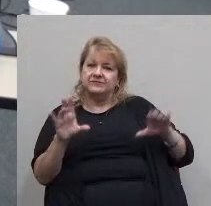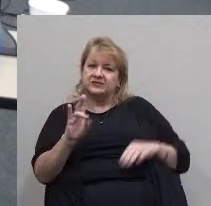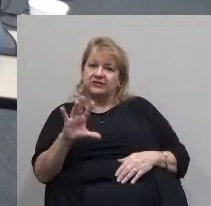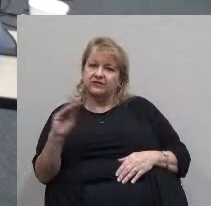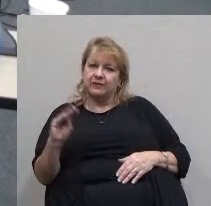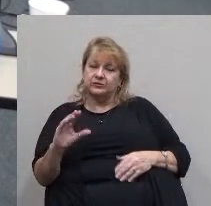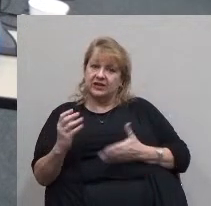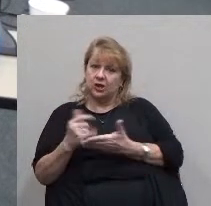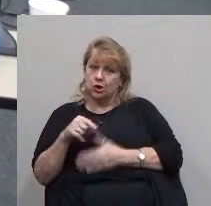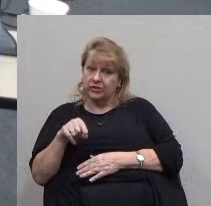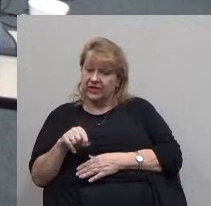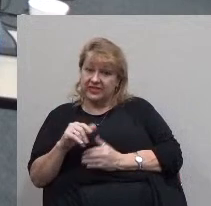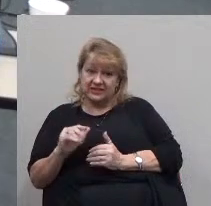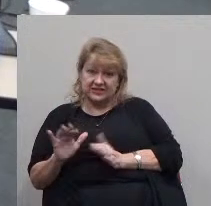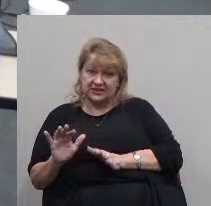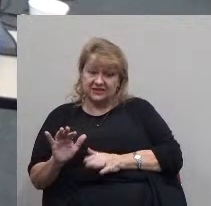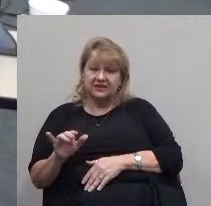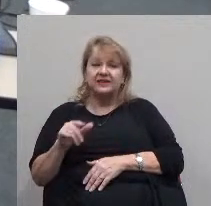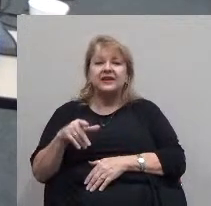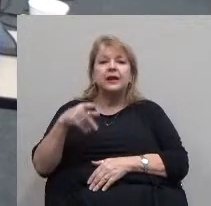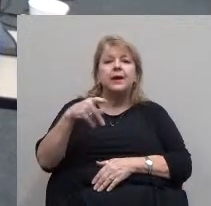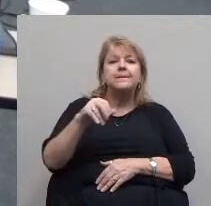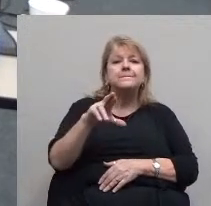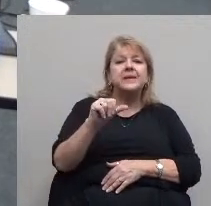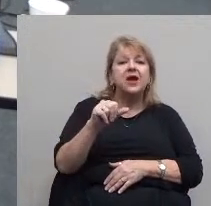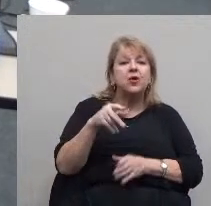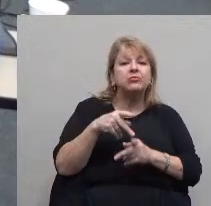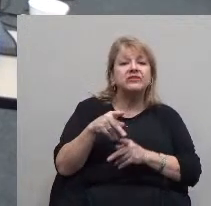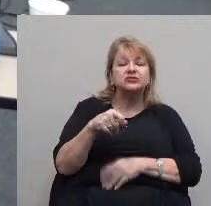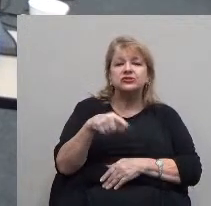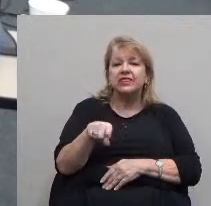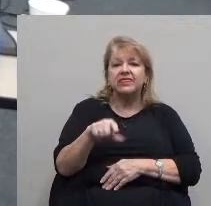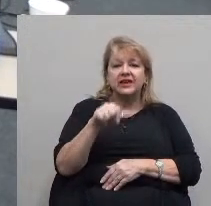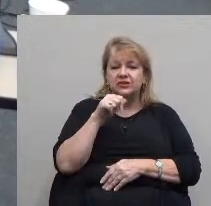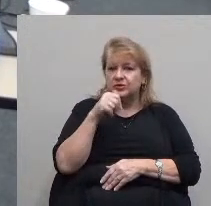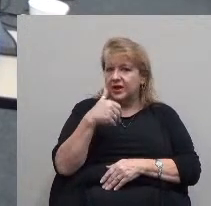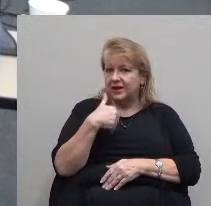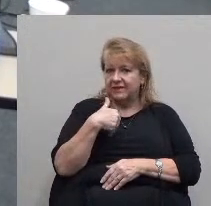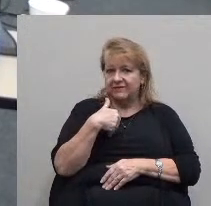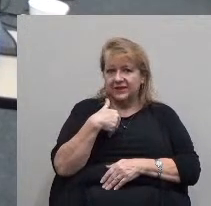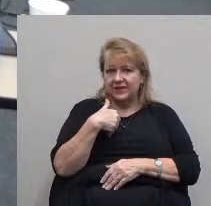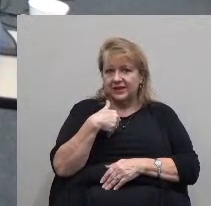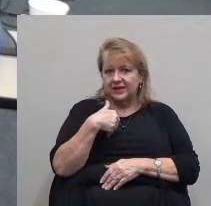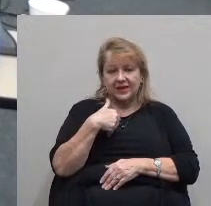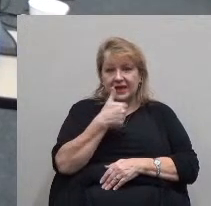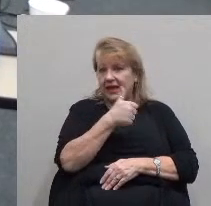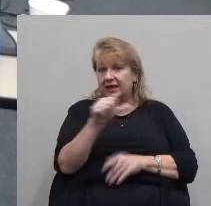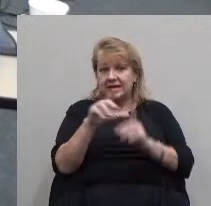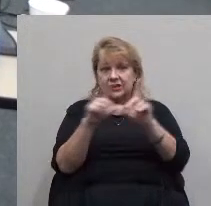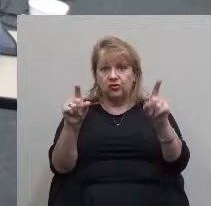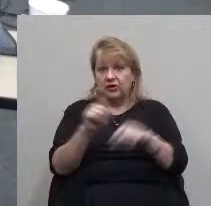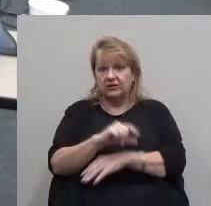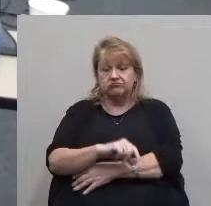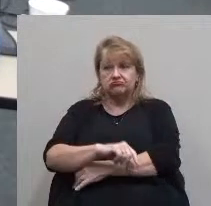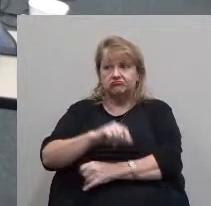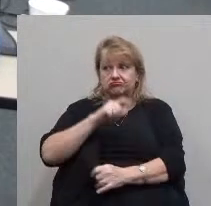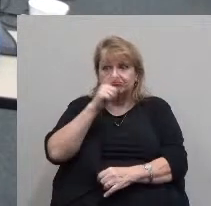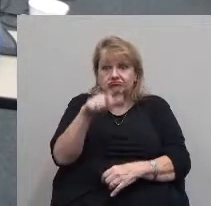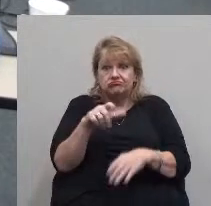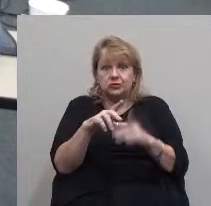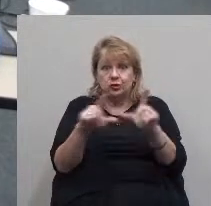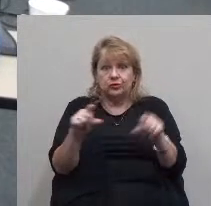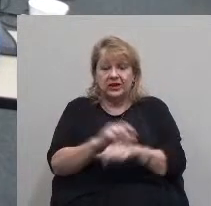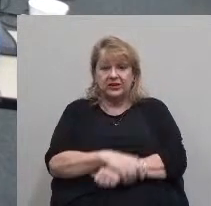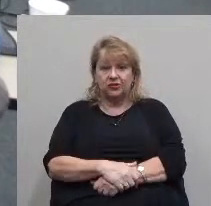other important part that you mentioned in terms of like paraprofessionals don't have to have any degree. So we see